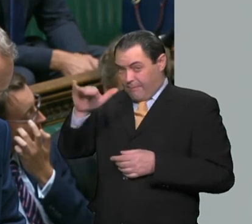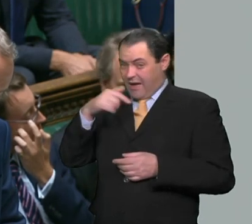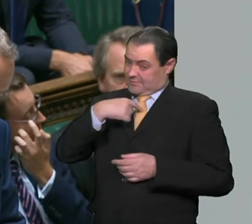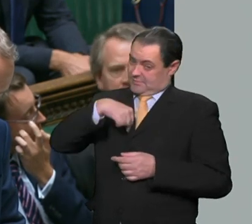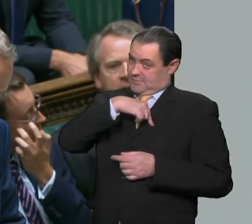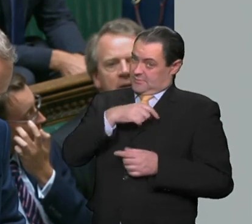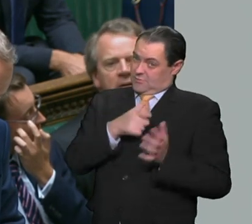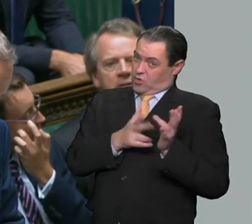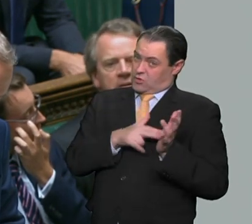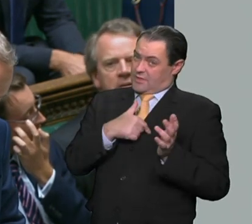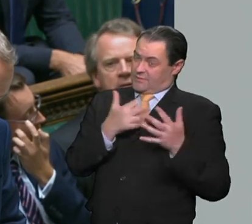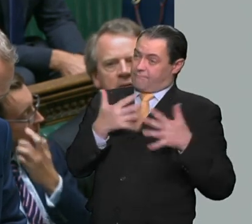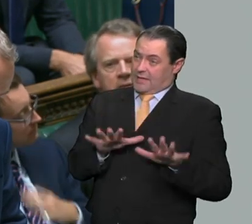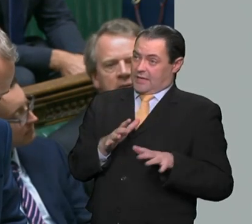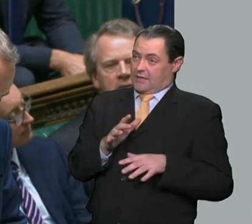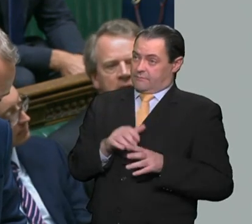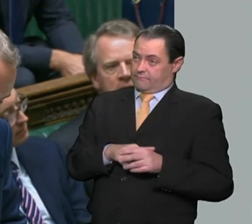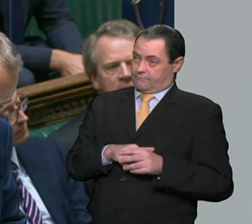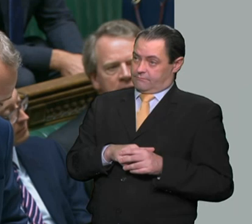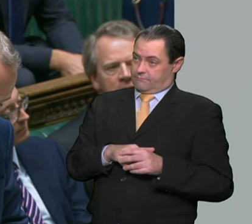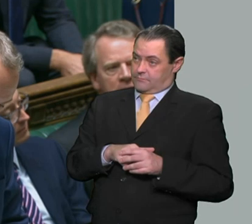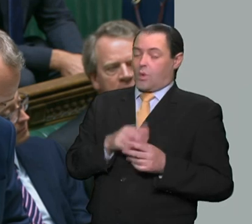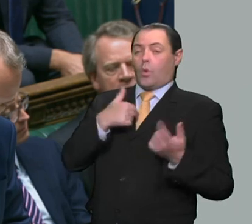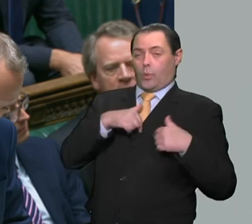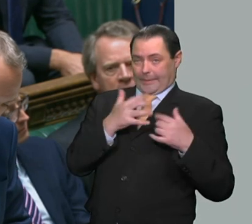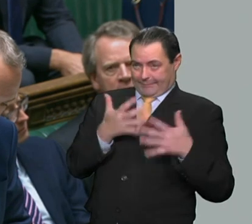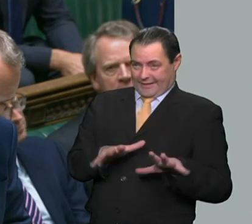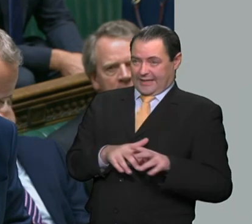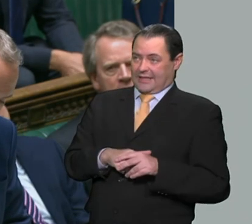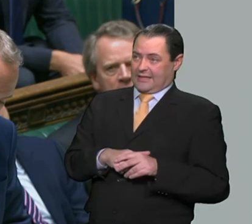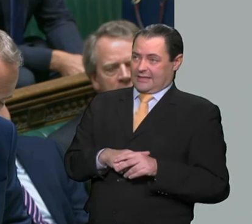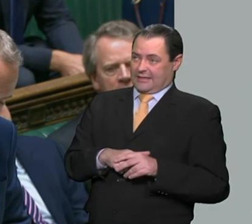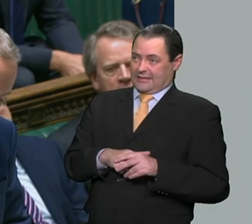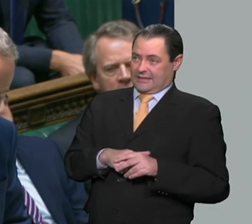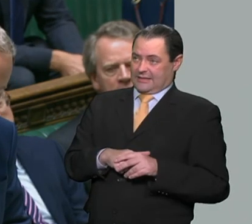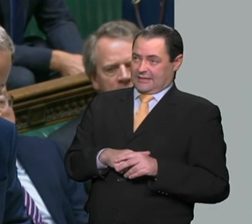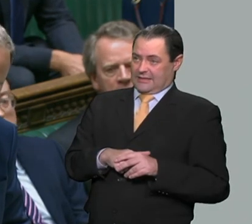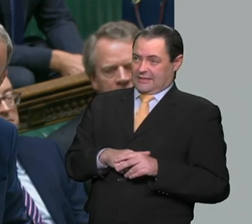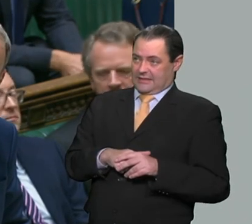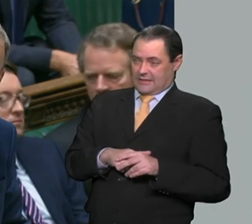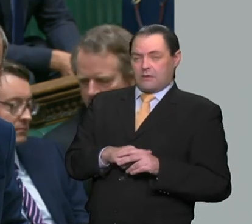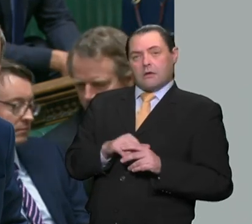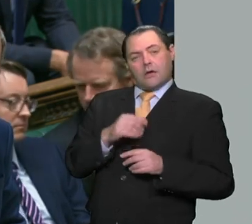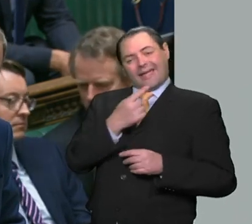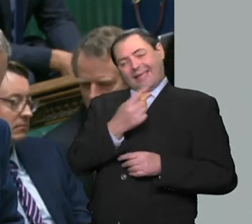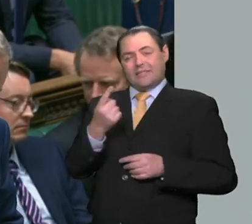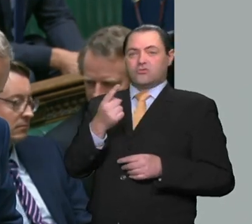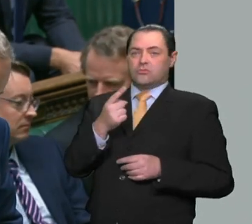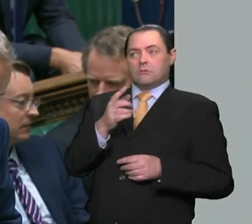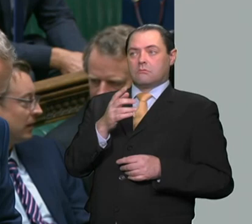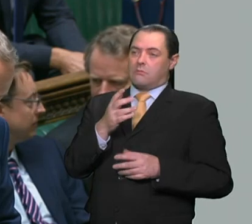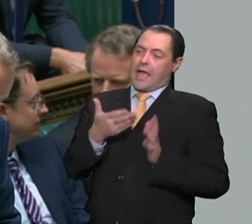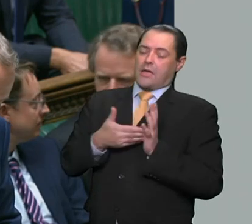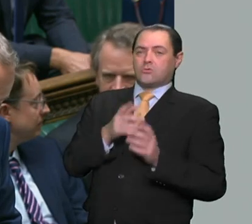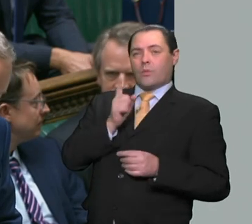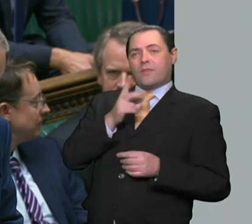taken 1,200. We're the ones that have saved the average worker